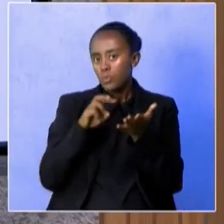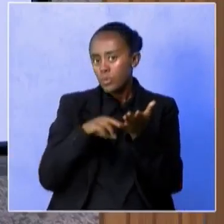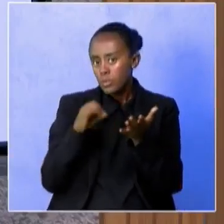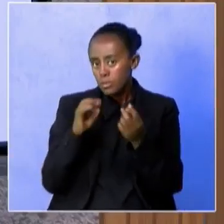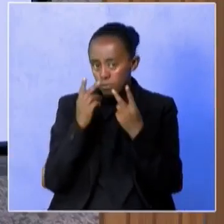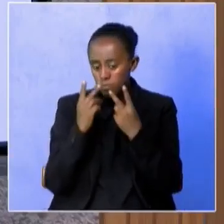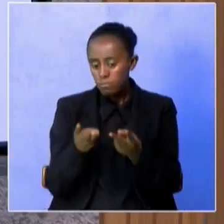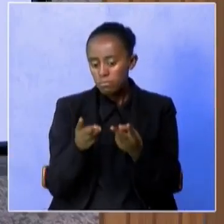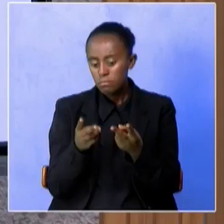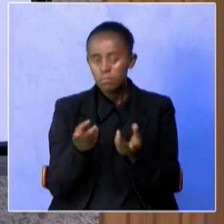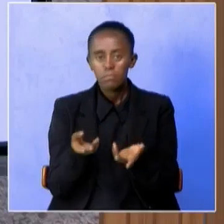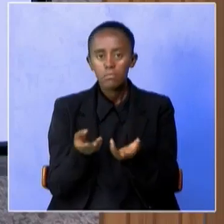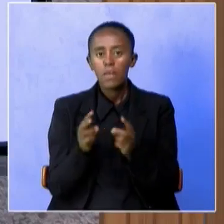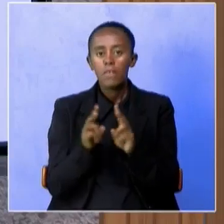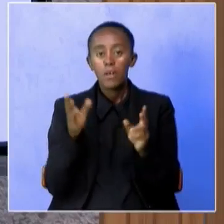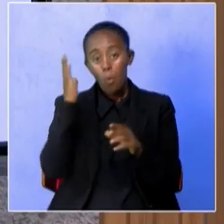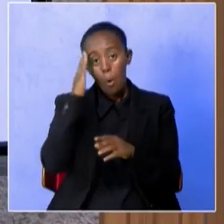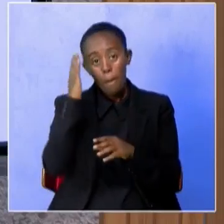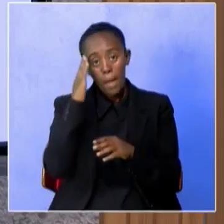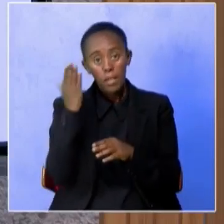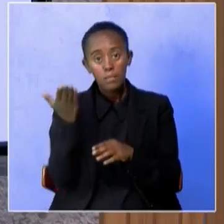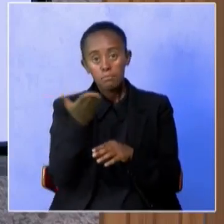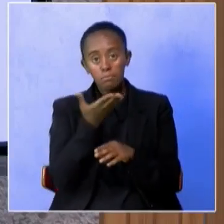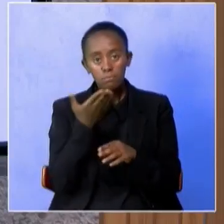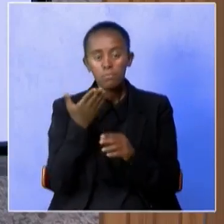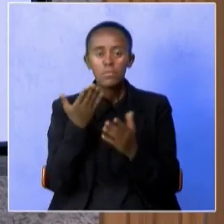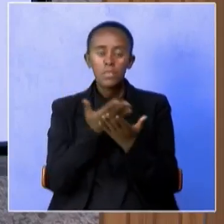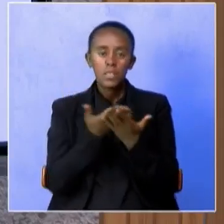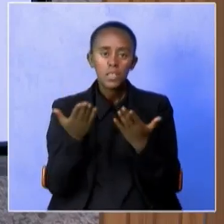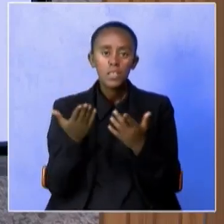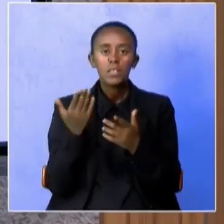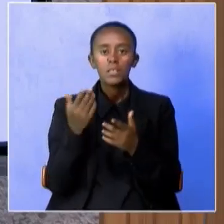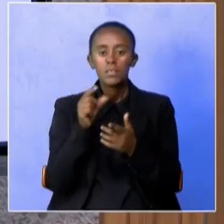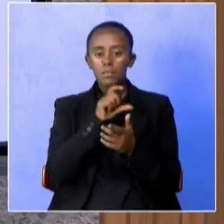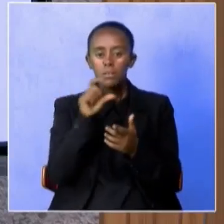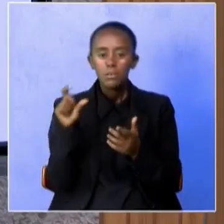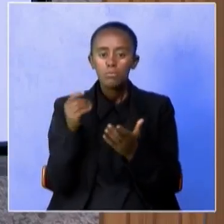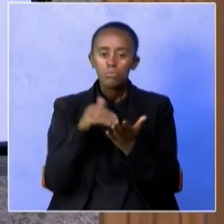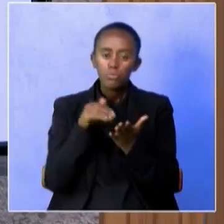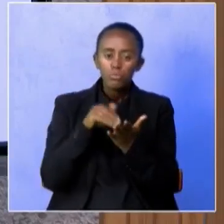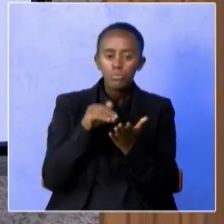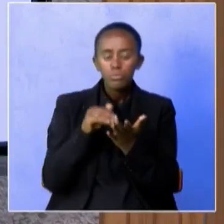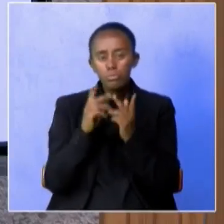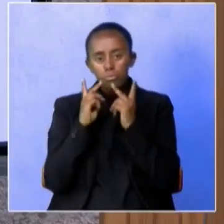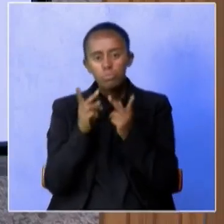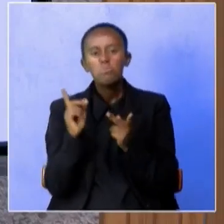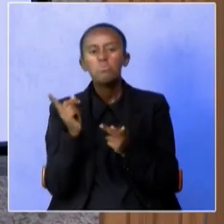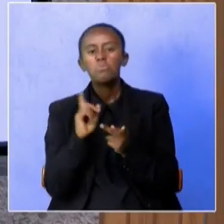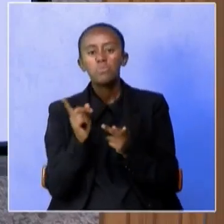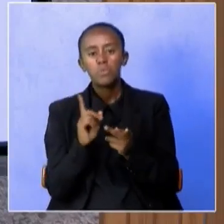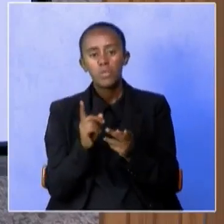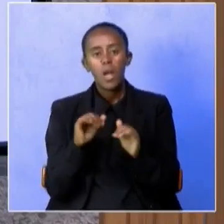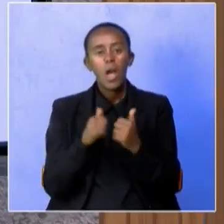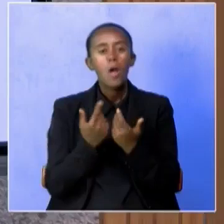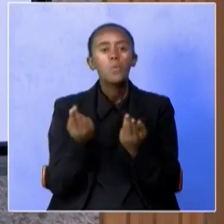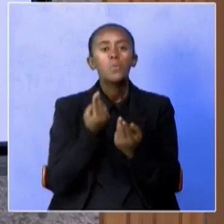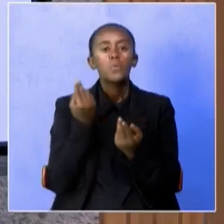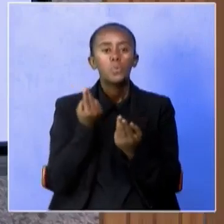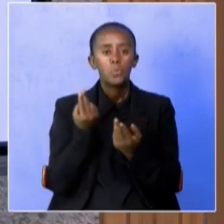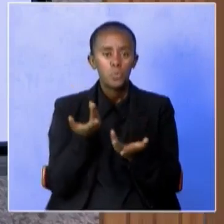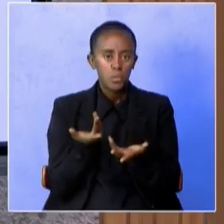are very common things and words that we see a lot. So what are they and how do we use